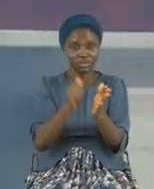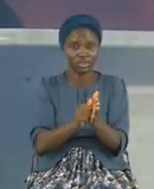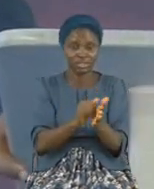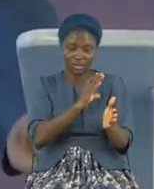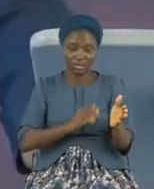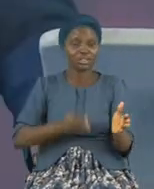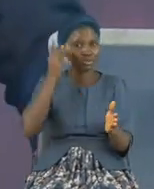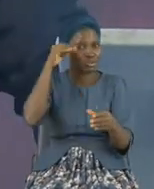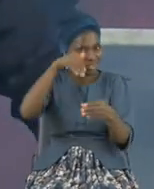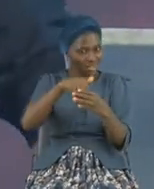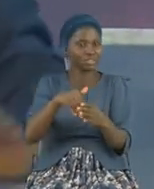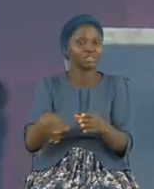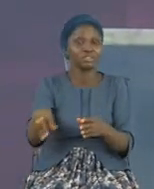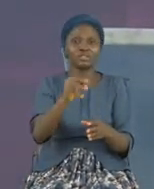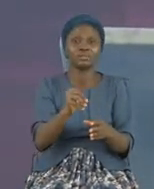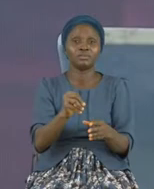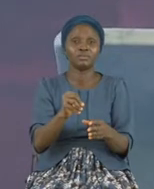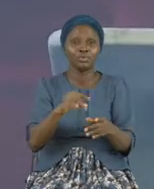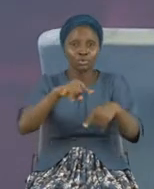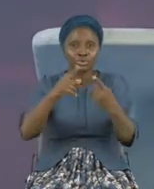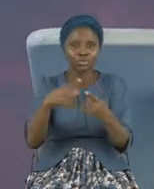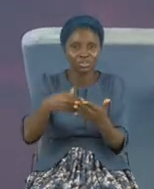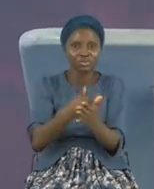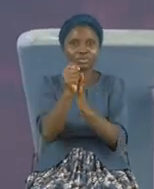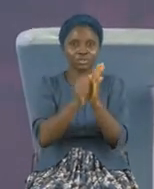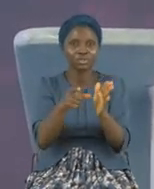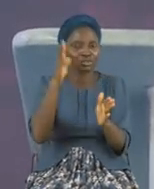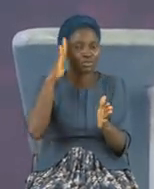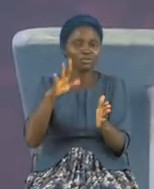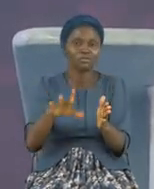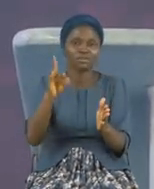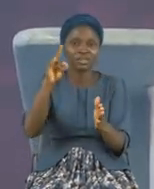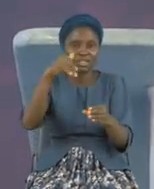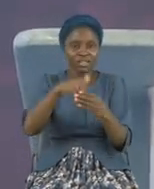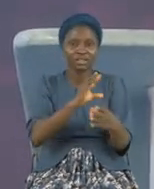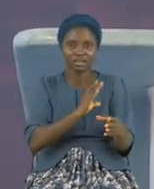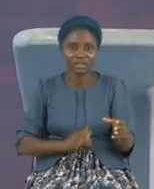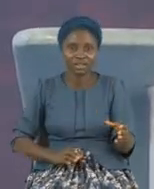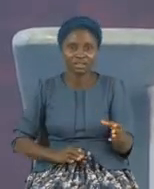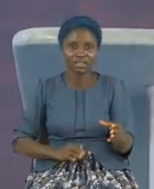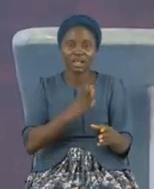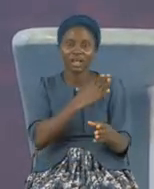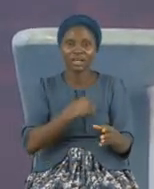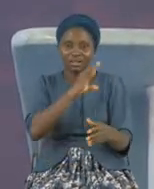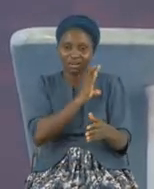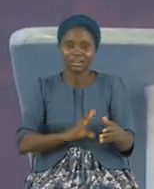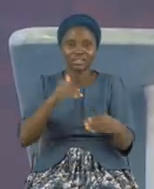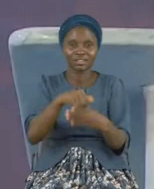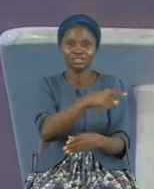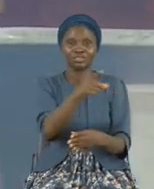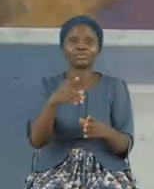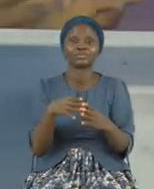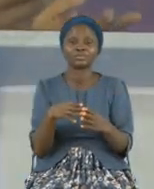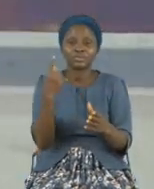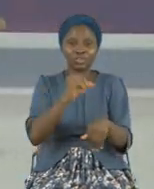Testament, you'll find in Christ, and Christ in you, the hope of glory.